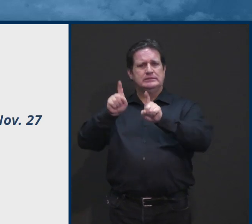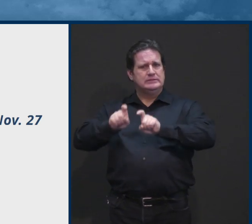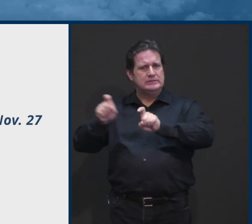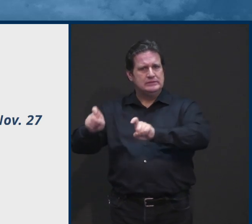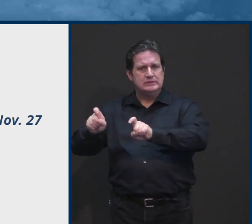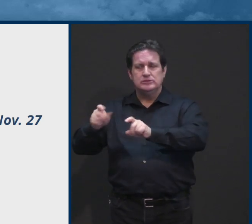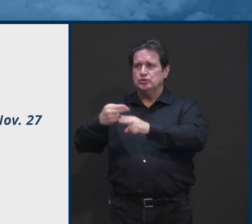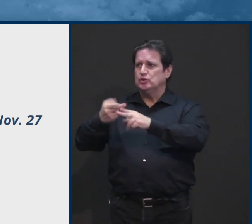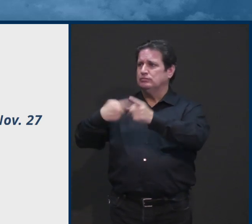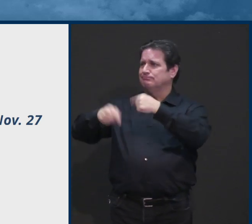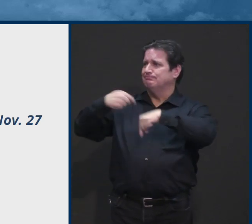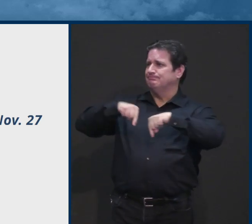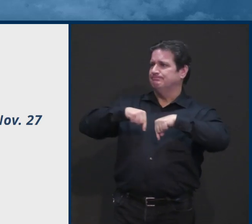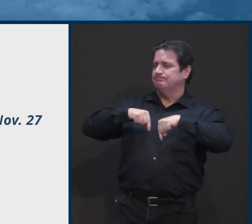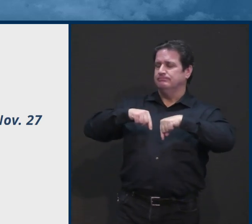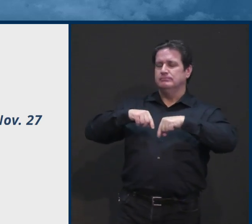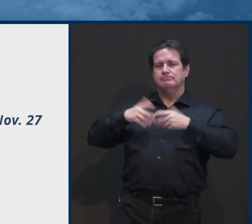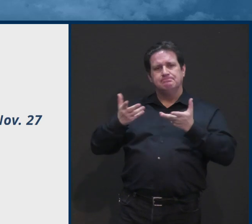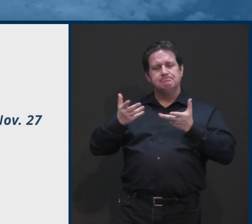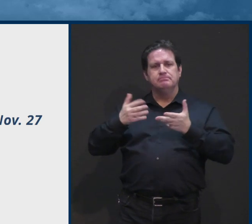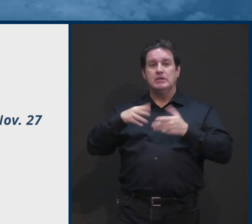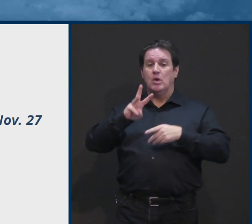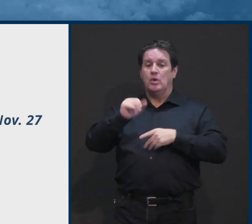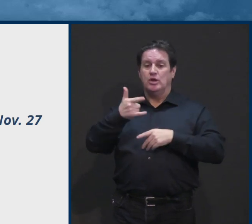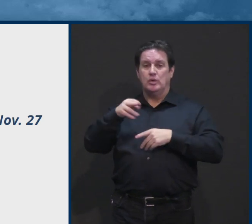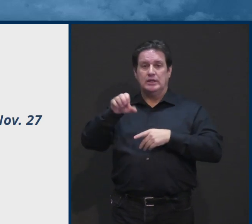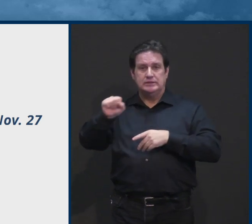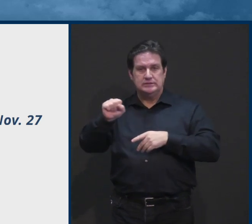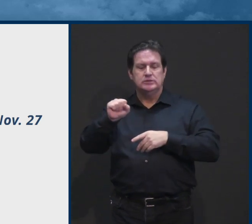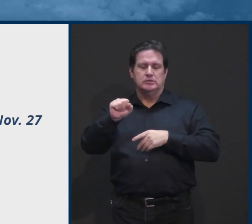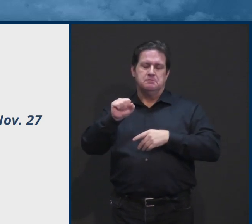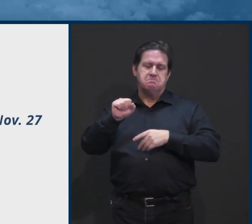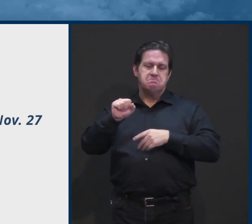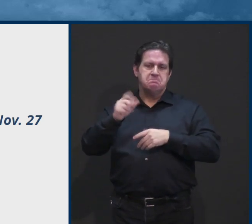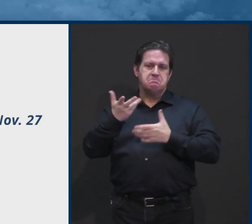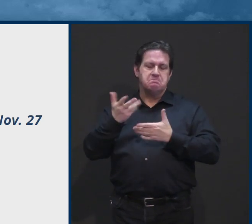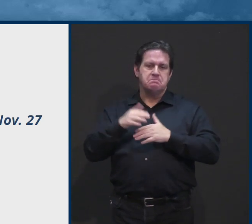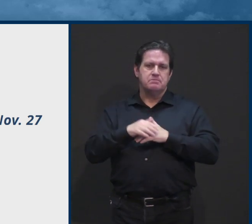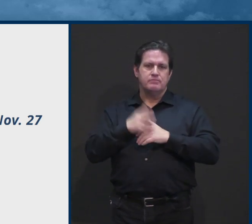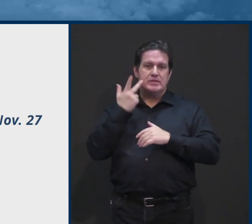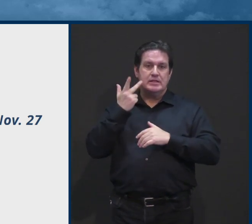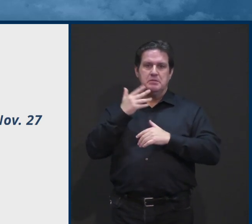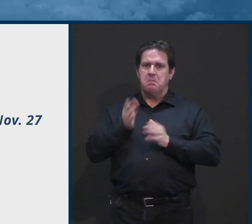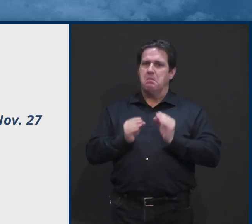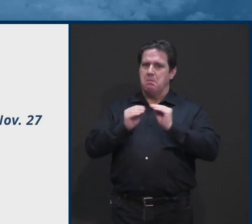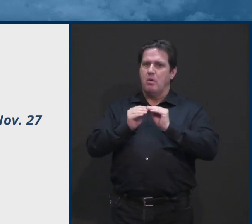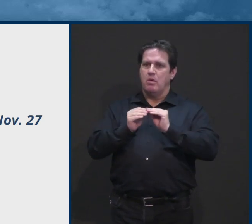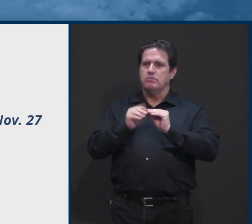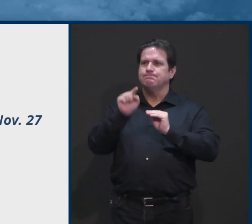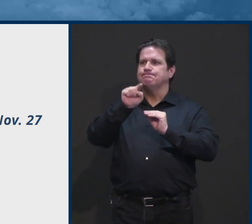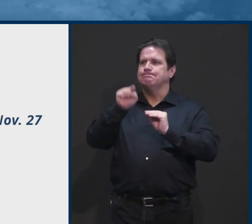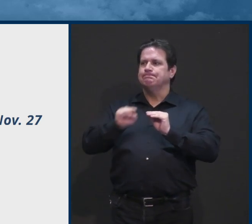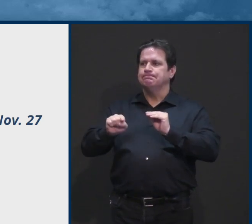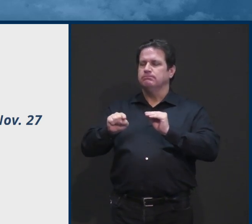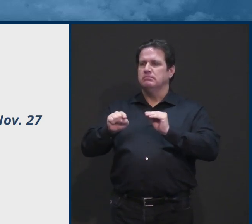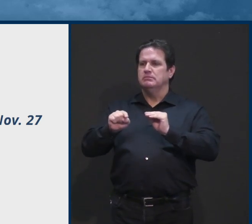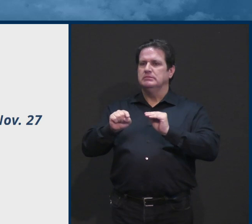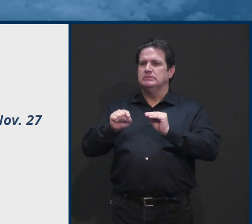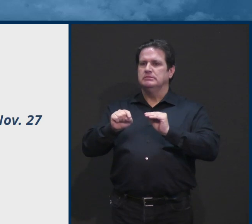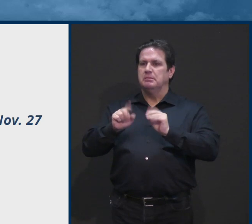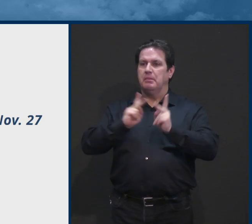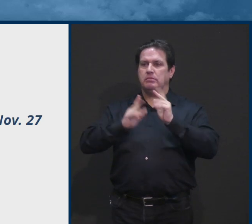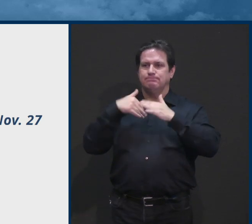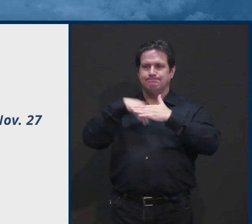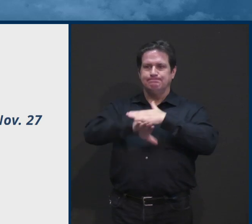are coming up. I think Walgreens, we have seen a lot of traffic